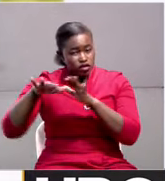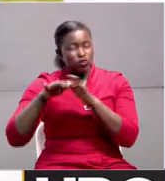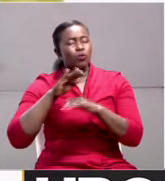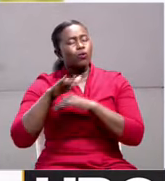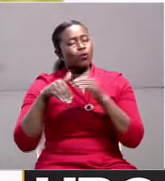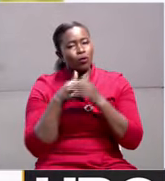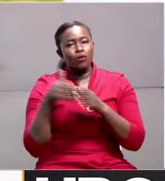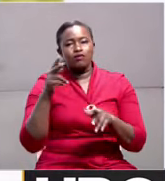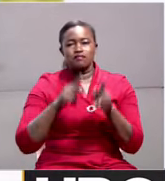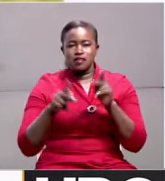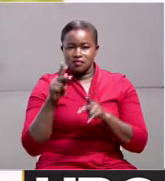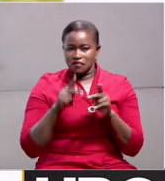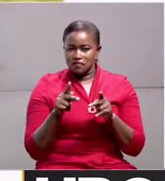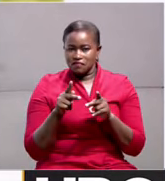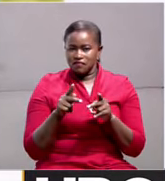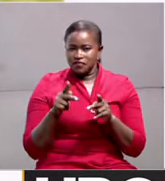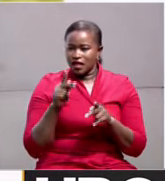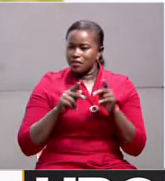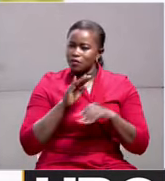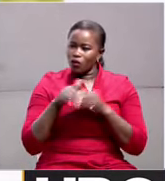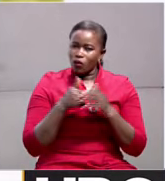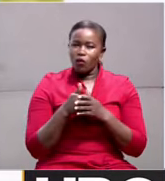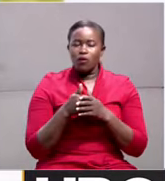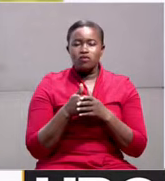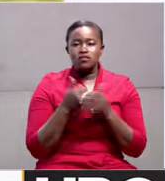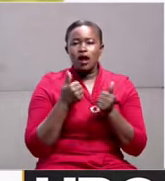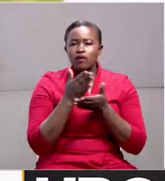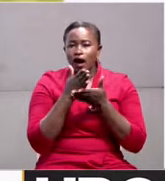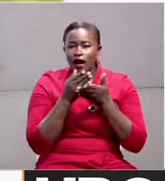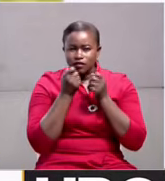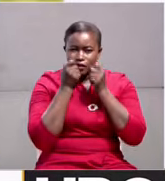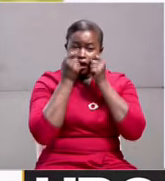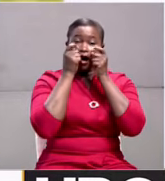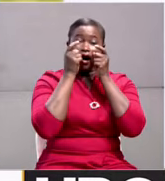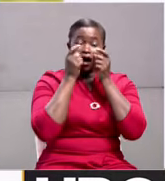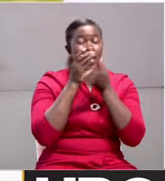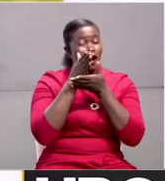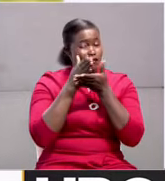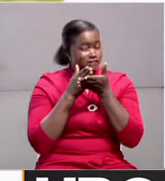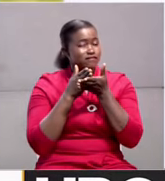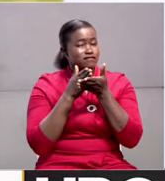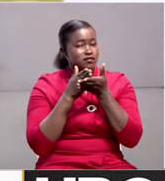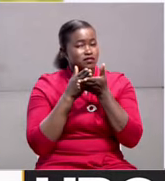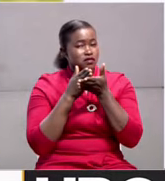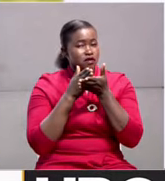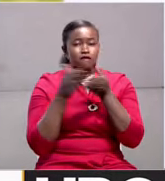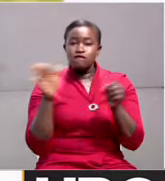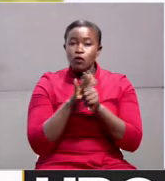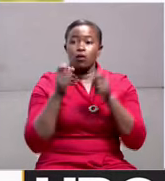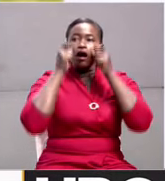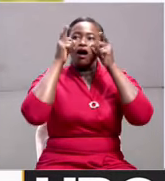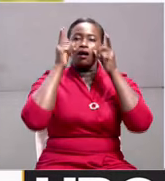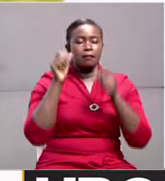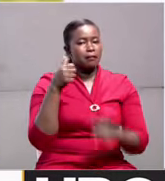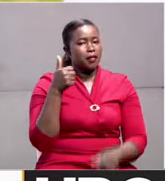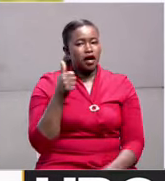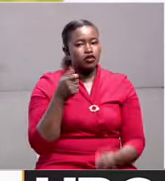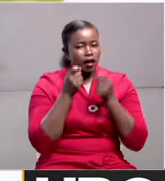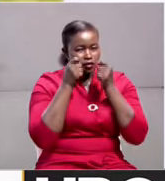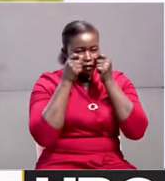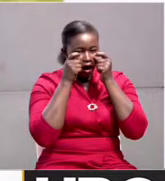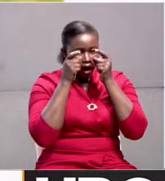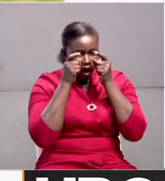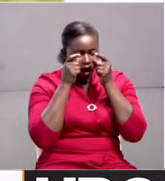people have half woken up. Half woken up. The